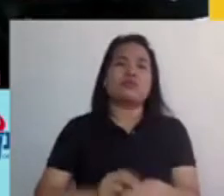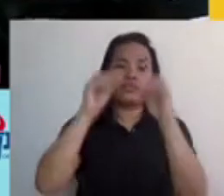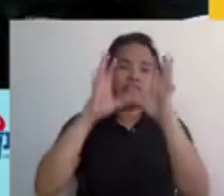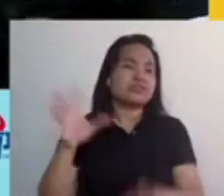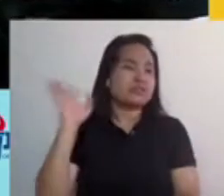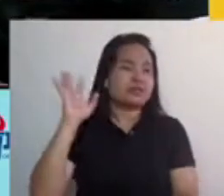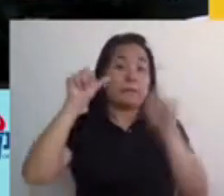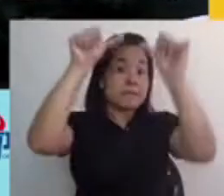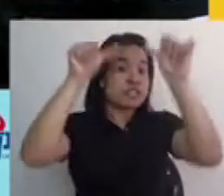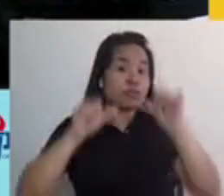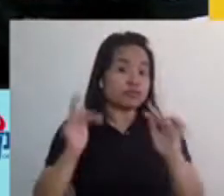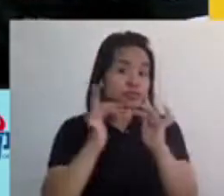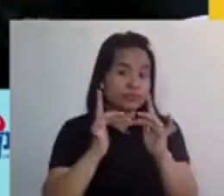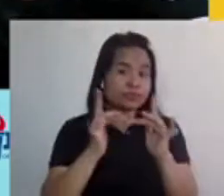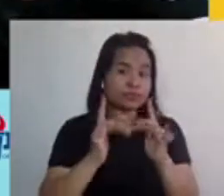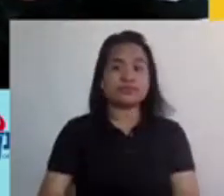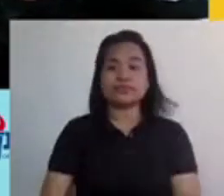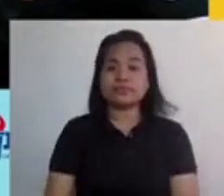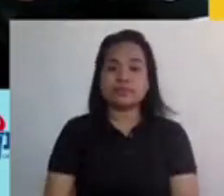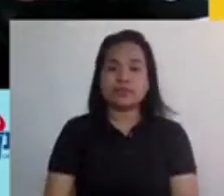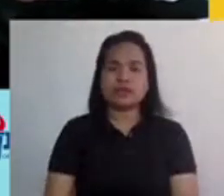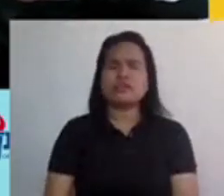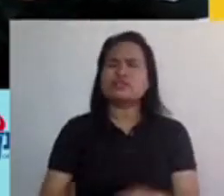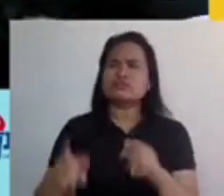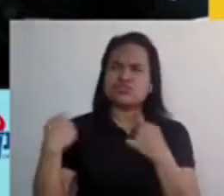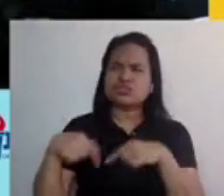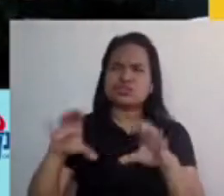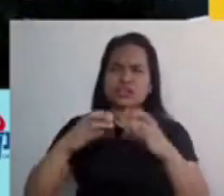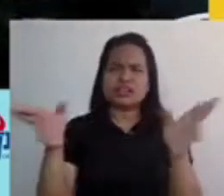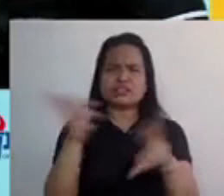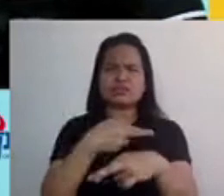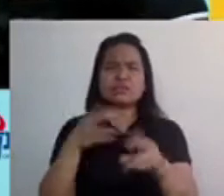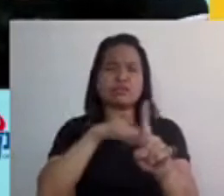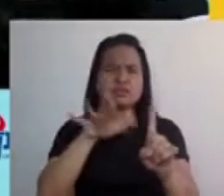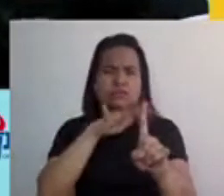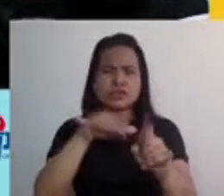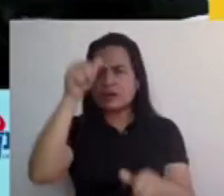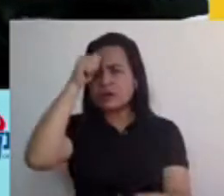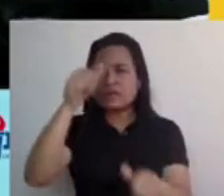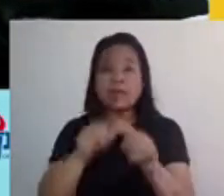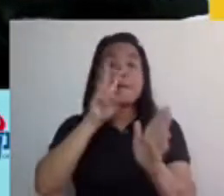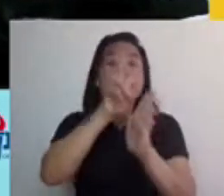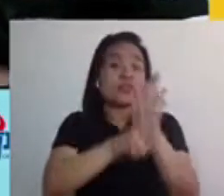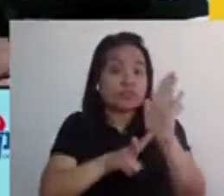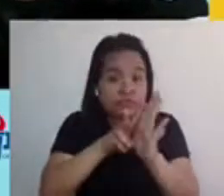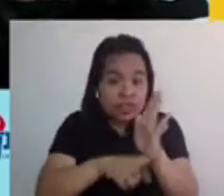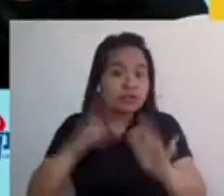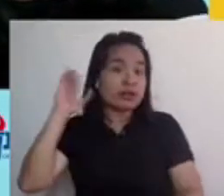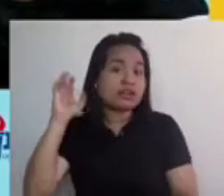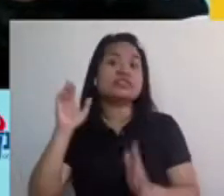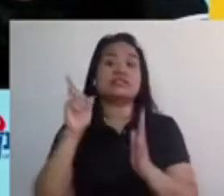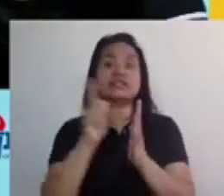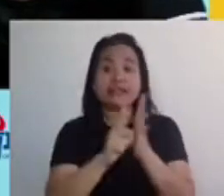when they do classroom observation, we remind them that the video or audio lesson should show